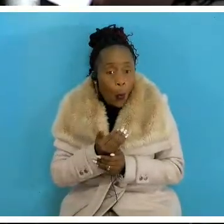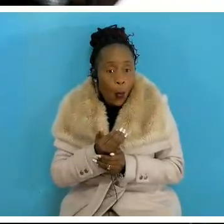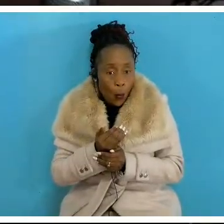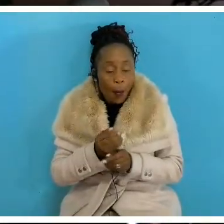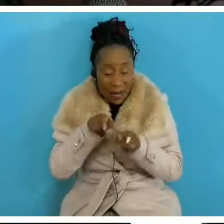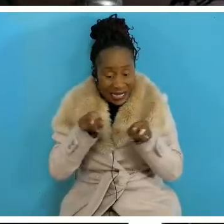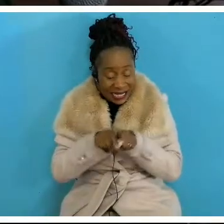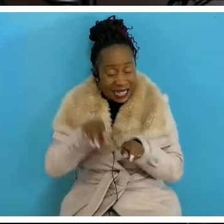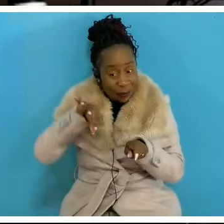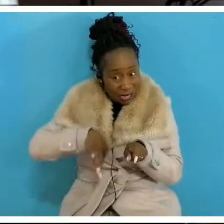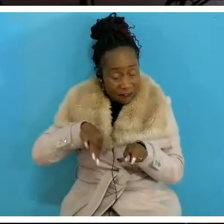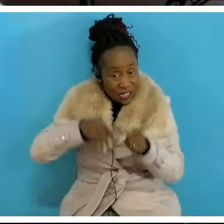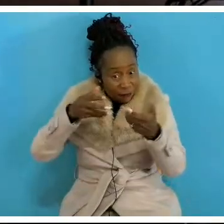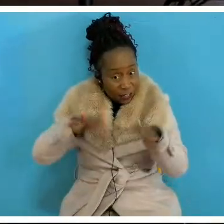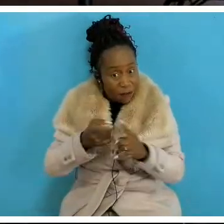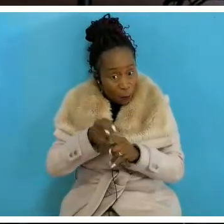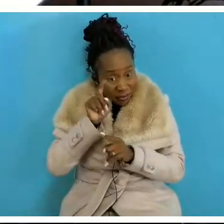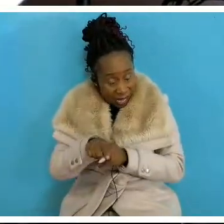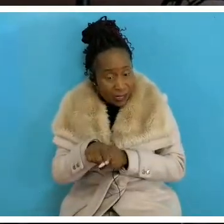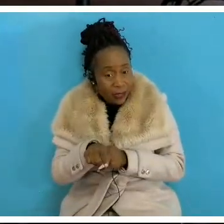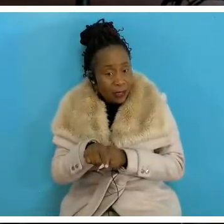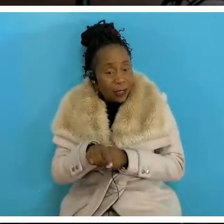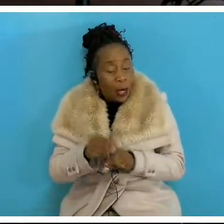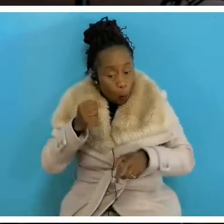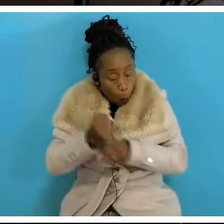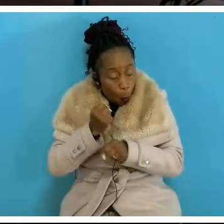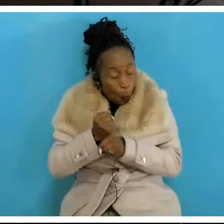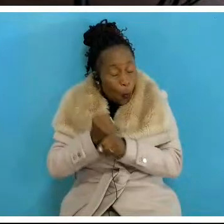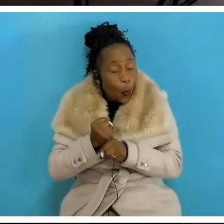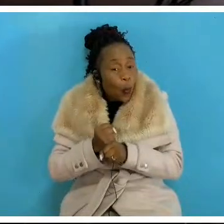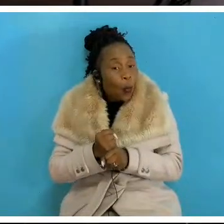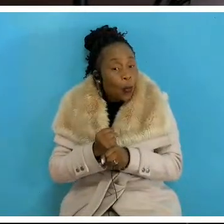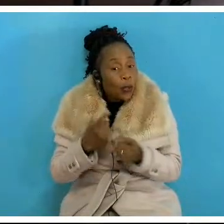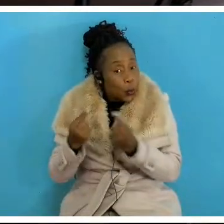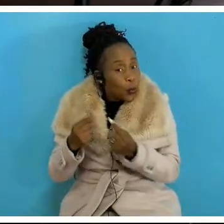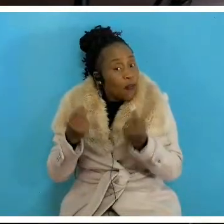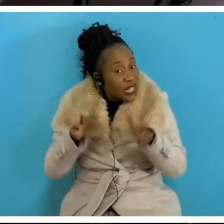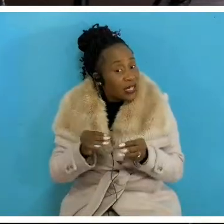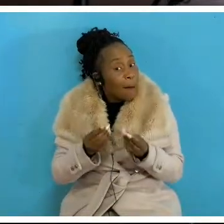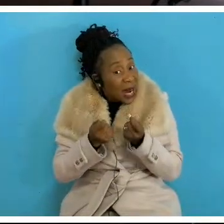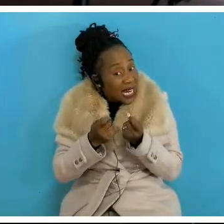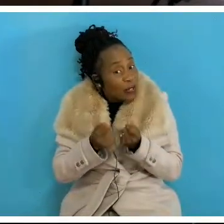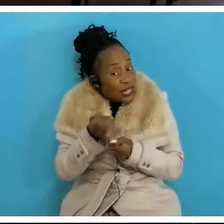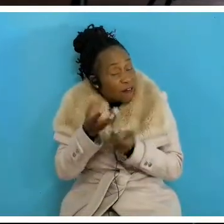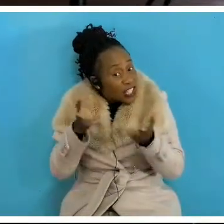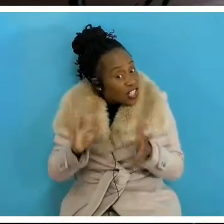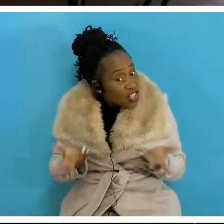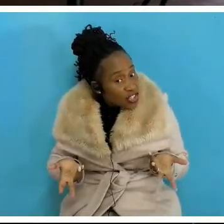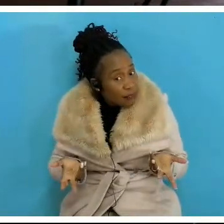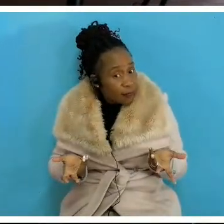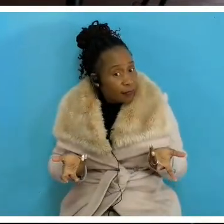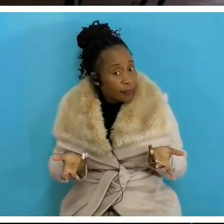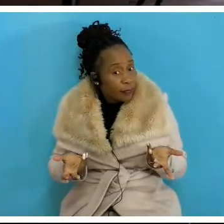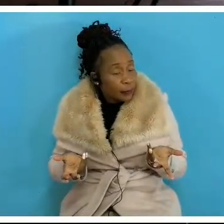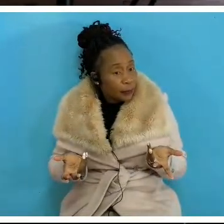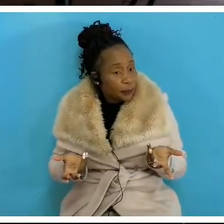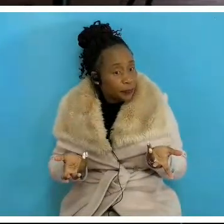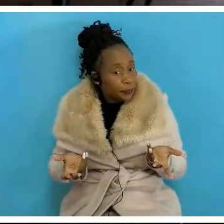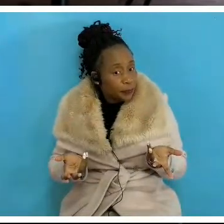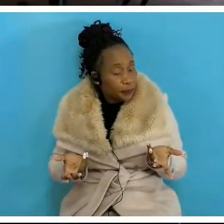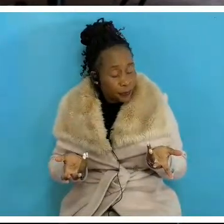who benefited from there, and did they do the work with the money that you have presented to them?